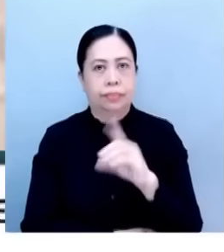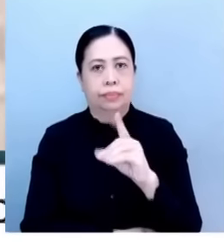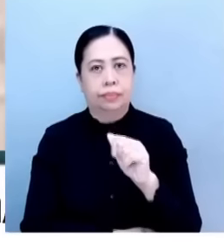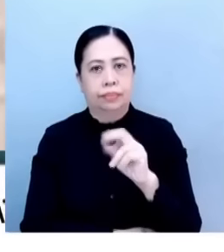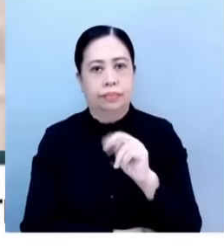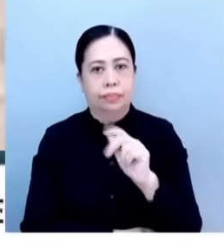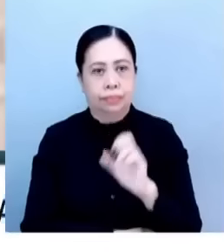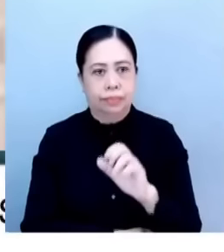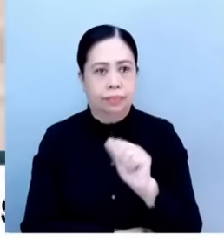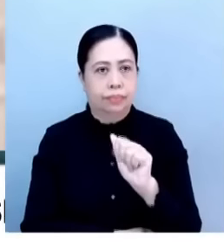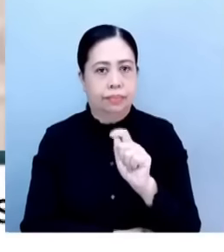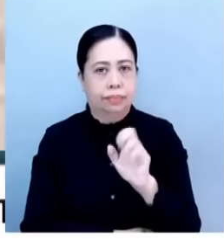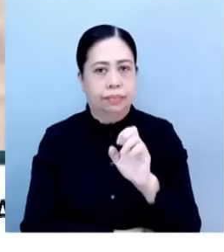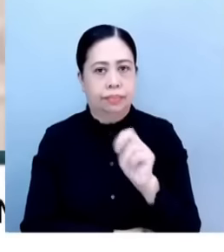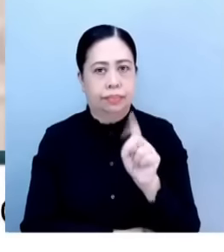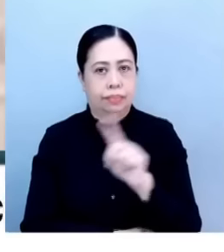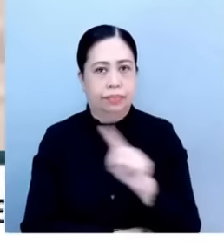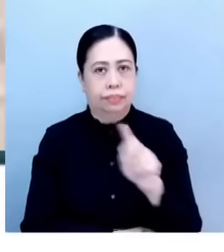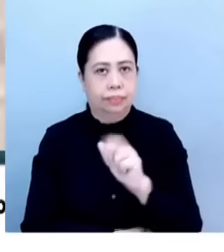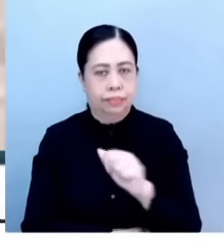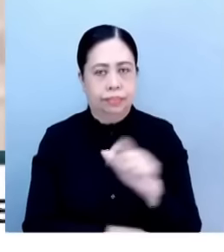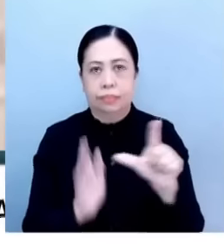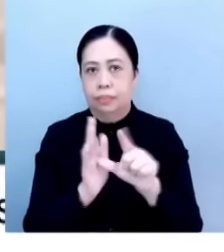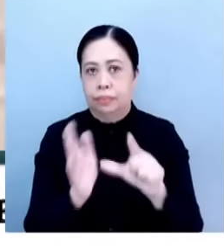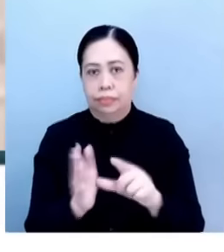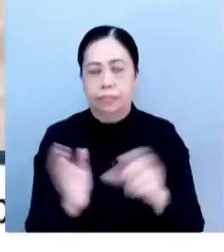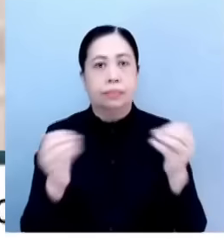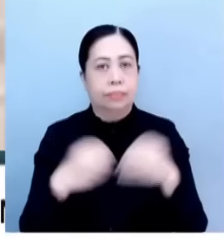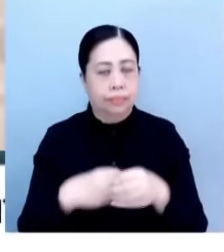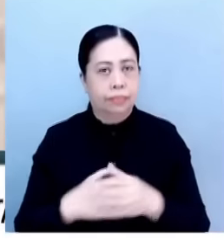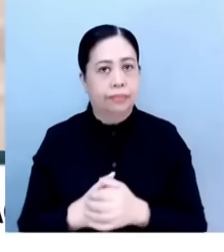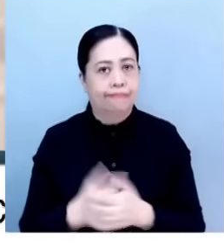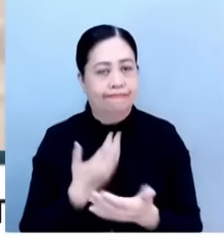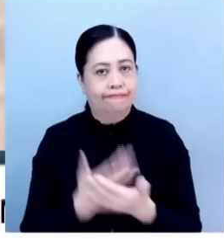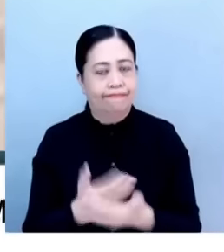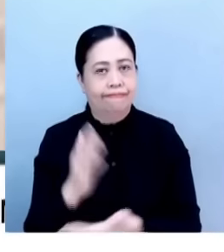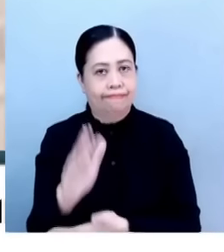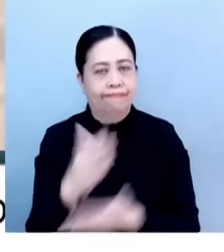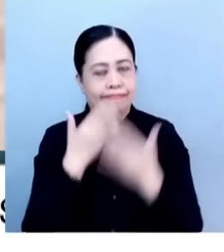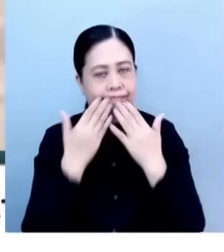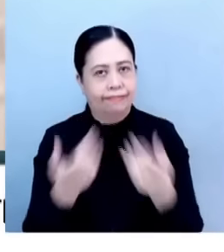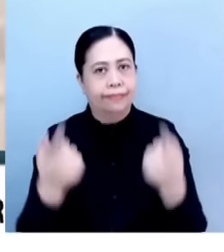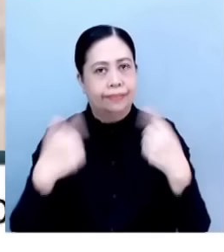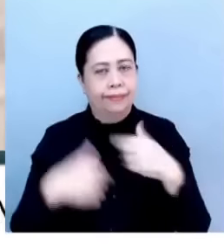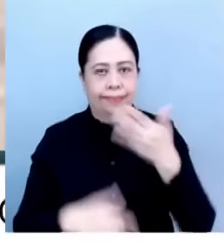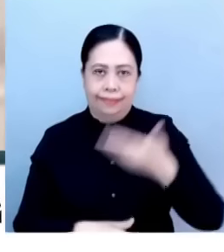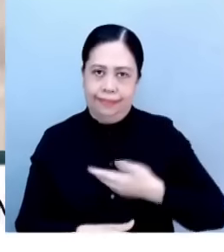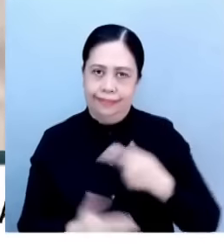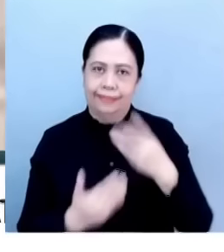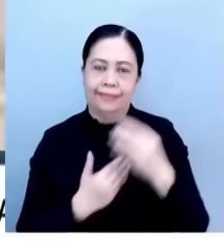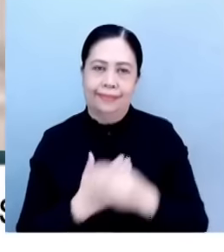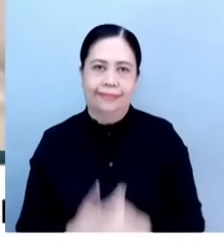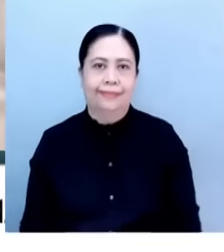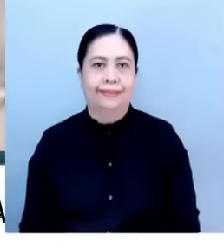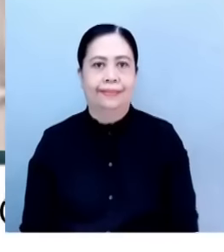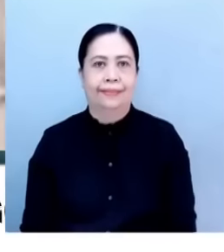Gana Atienza Avisado Law Offices. Gentlemen, good afternoon to you. Thanks for joining us today. Welcome to the program.